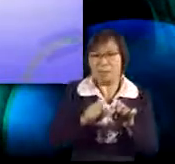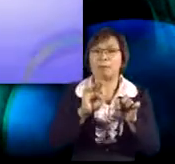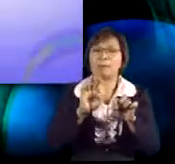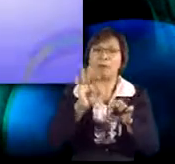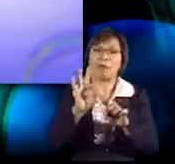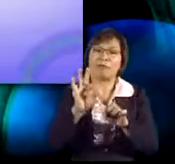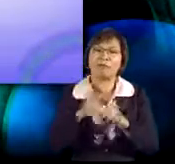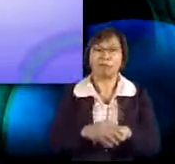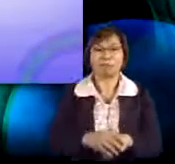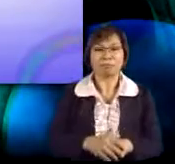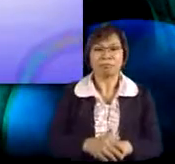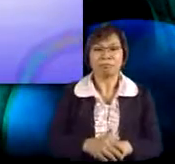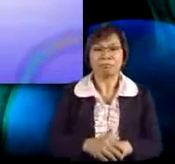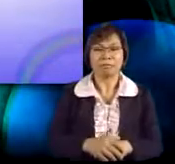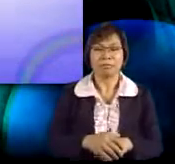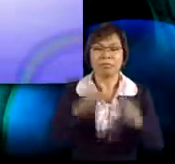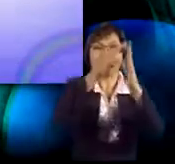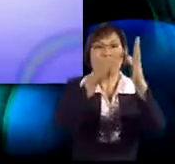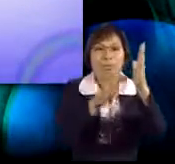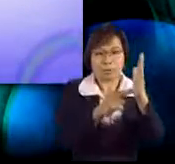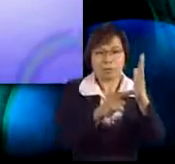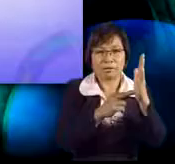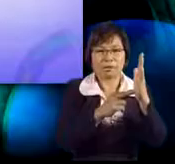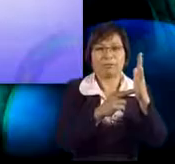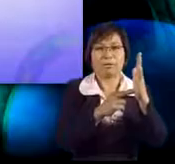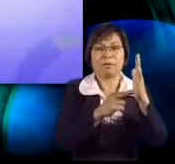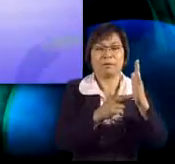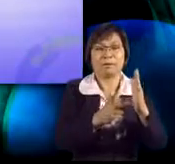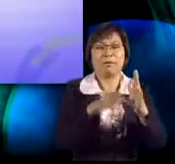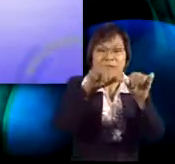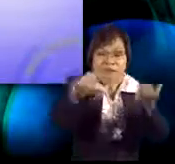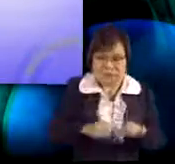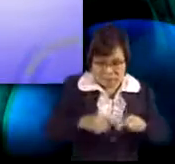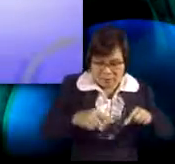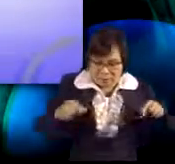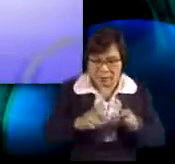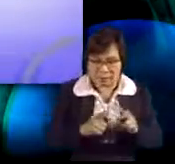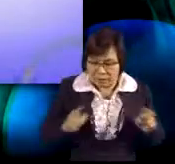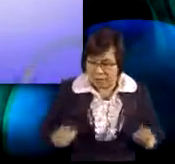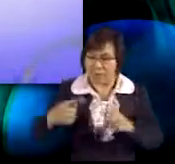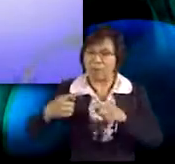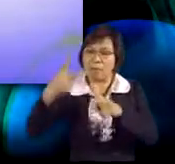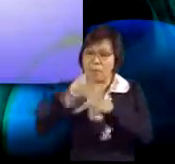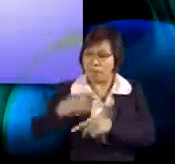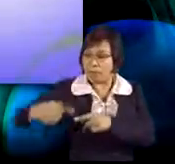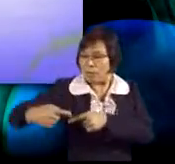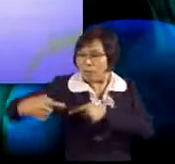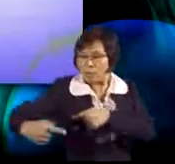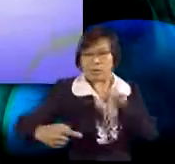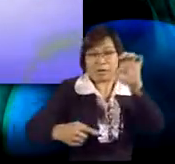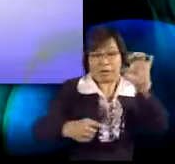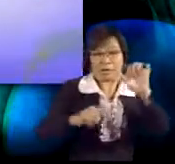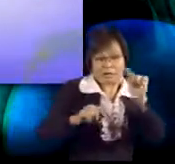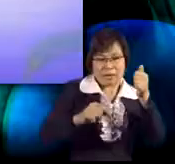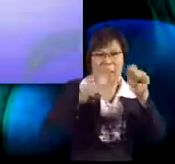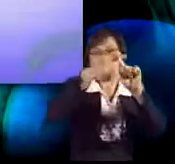it as F. The rule is the area equals to length multiplied by width. Area E is 10